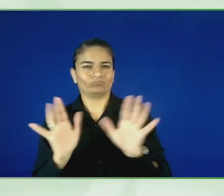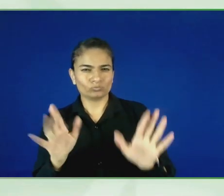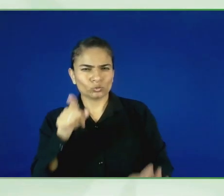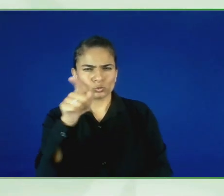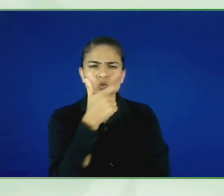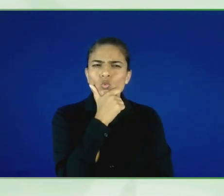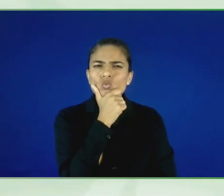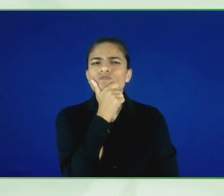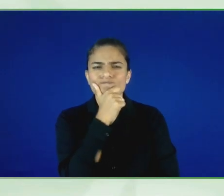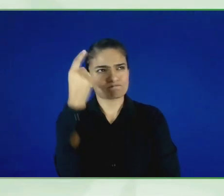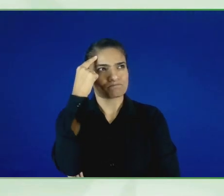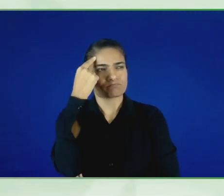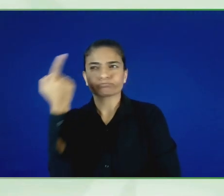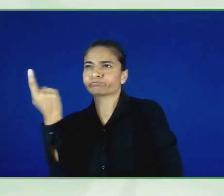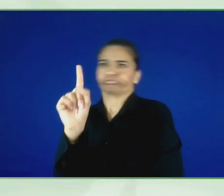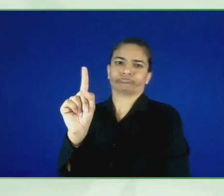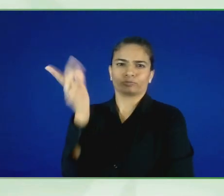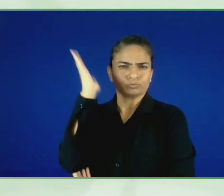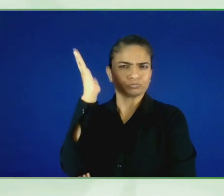areas of the business that you're addressing.